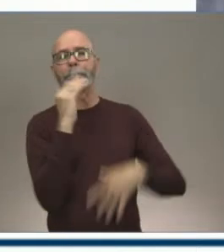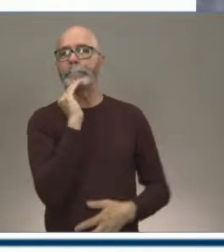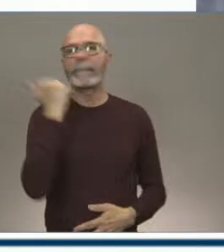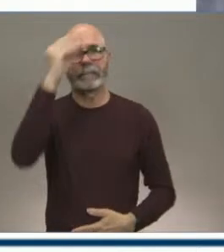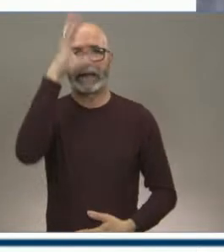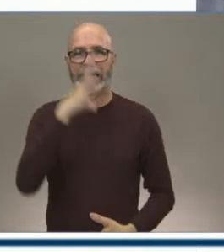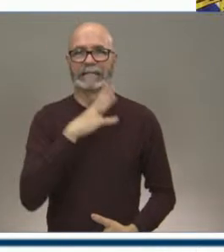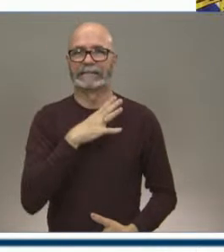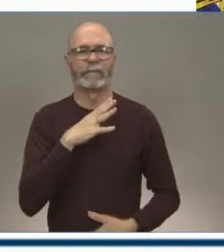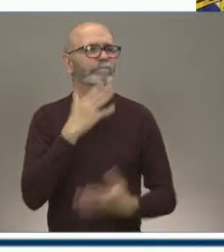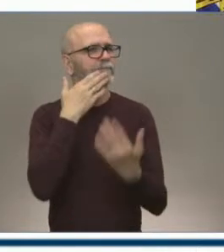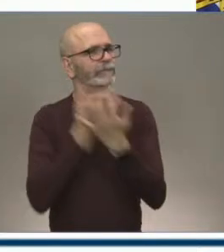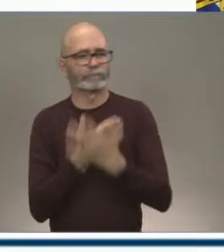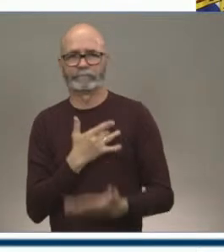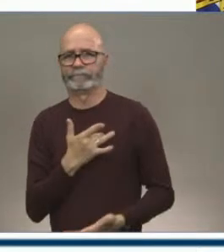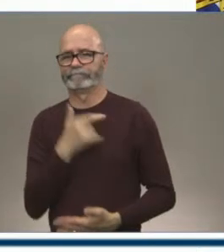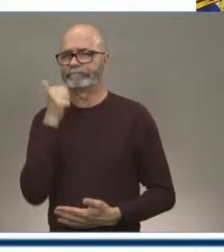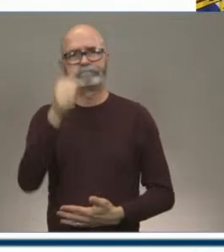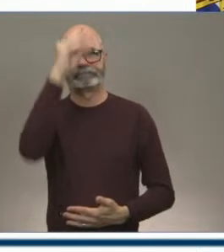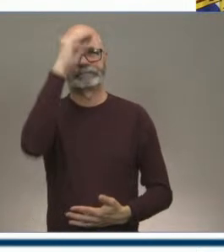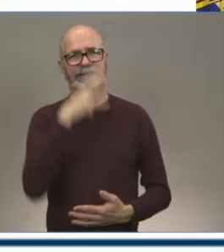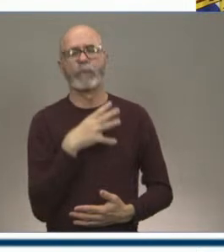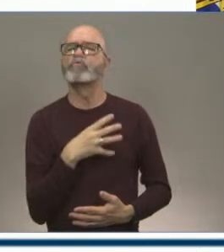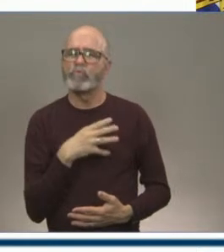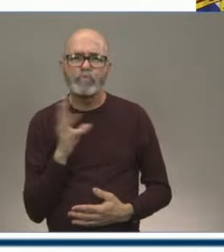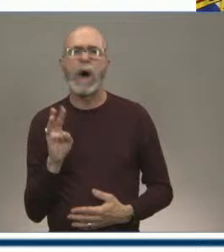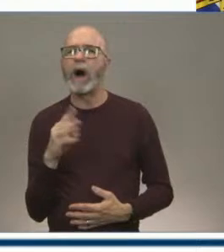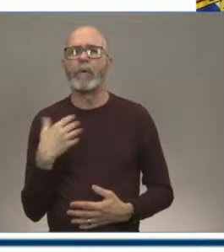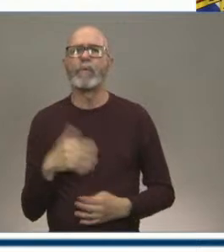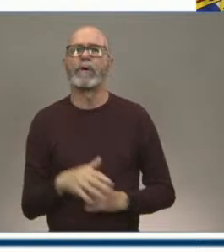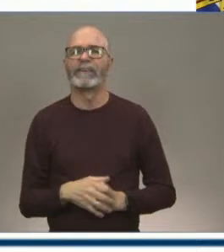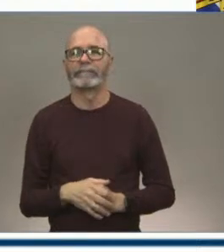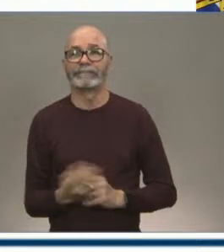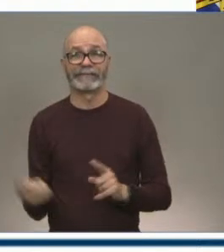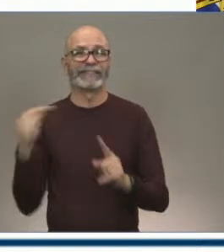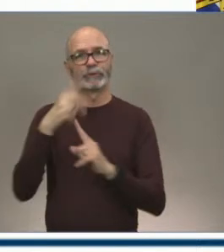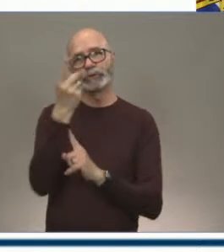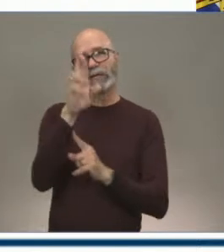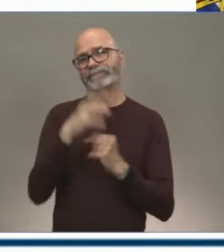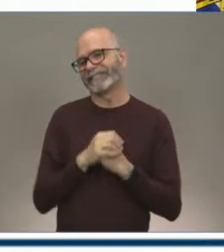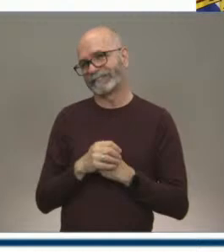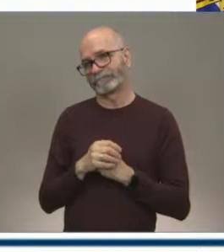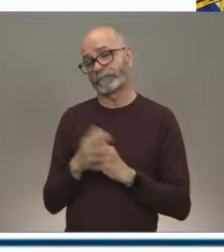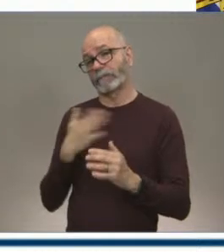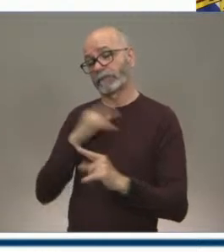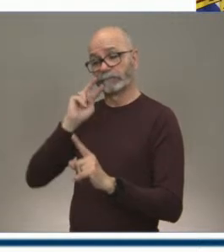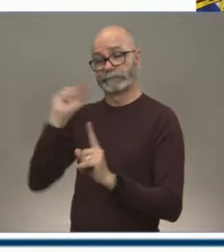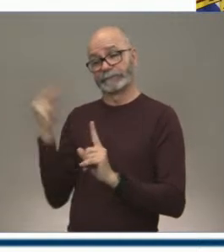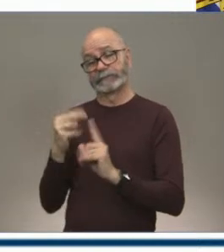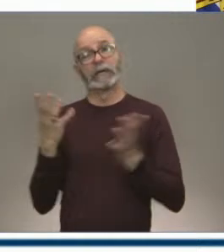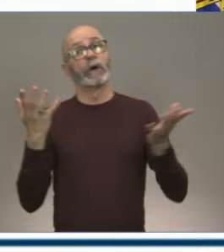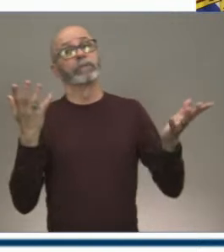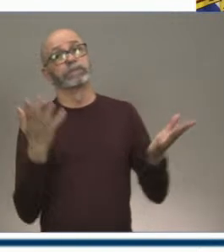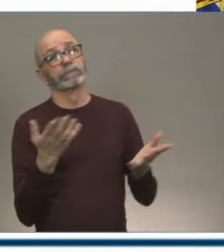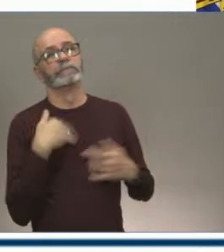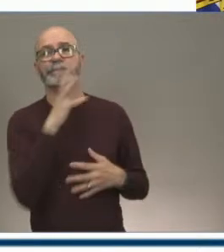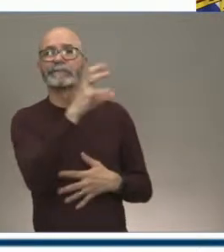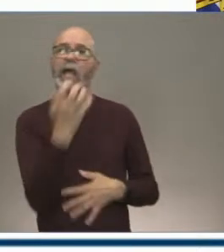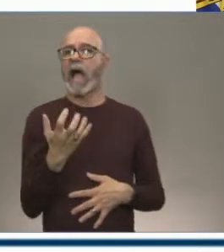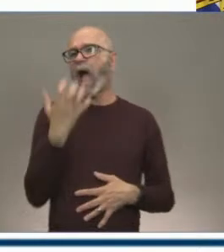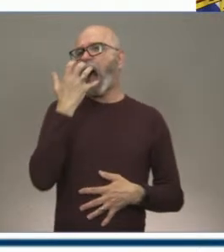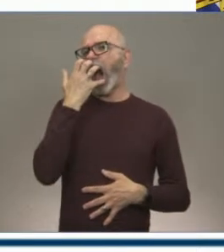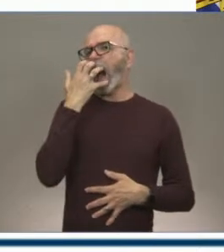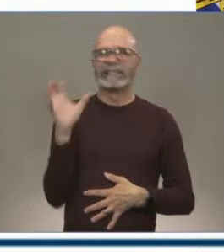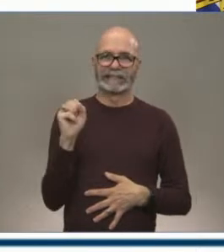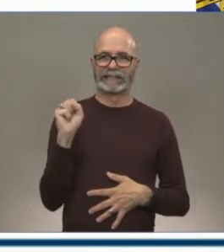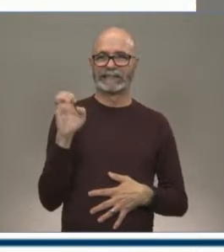for it. Thank you, Premier. And from my side, I mean, I think the Premier's on the hot seat for a lot of things, and I've learned